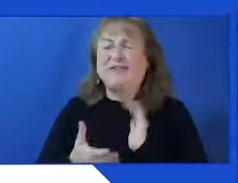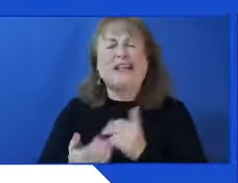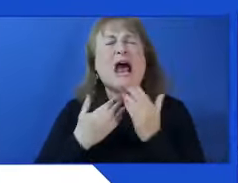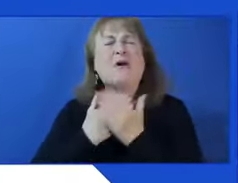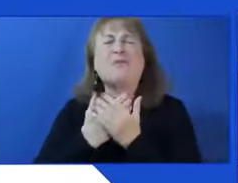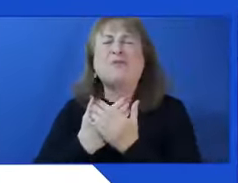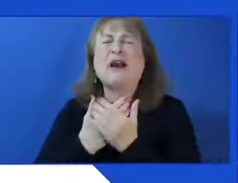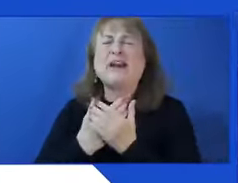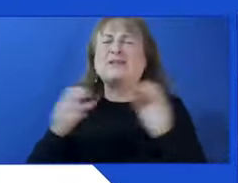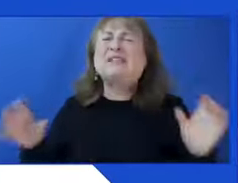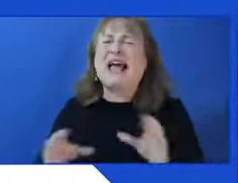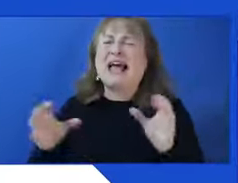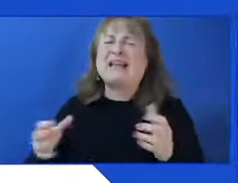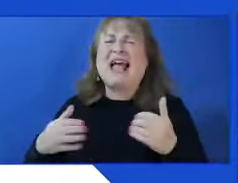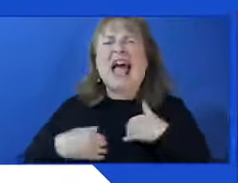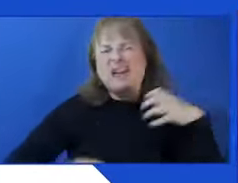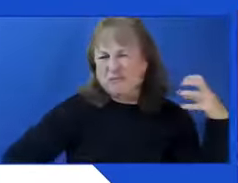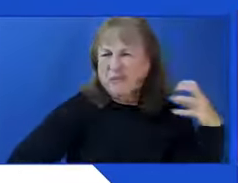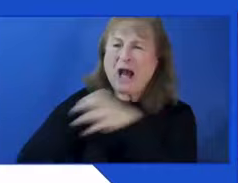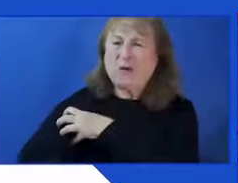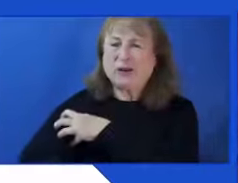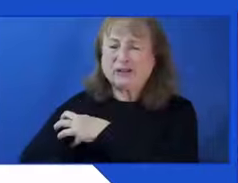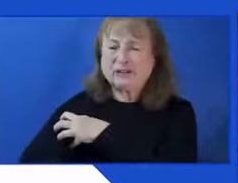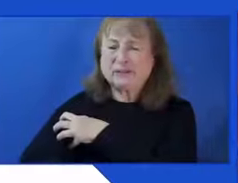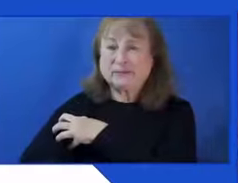and actions have power.